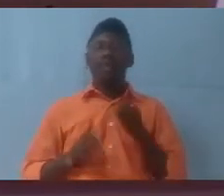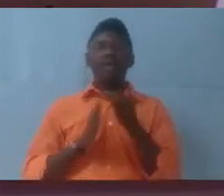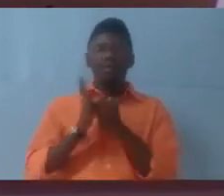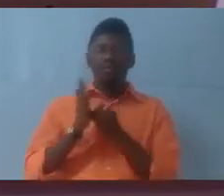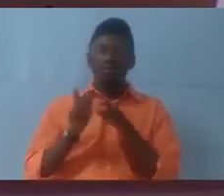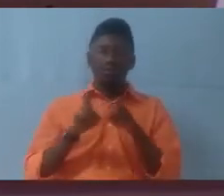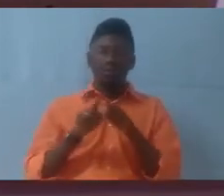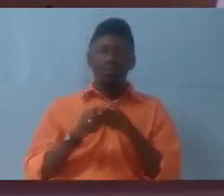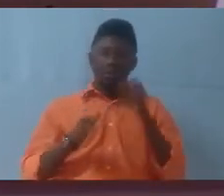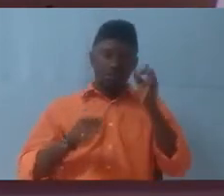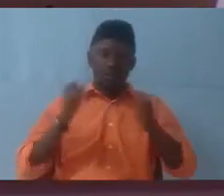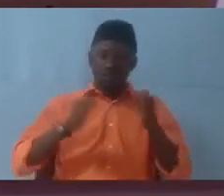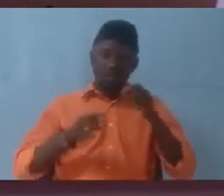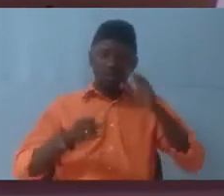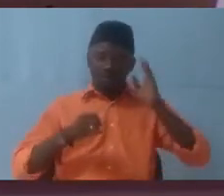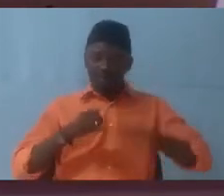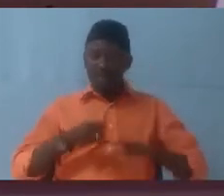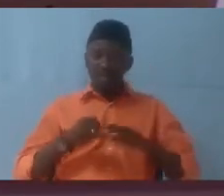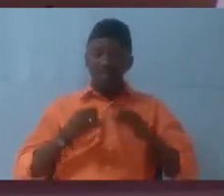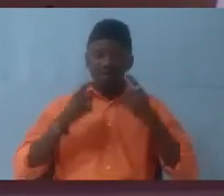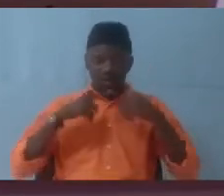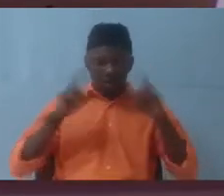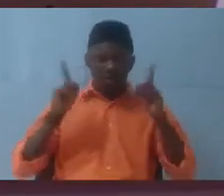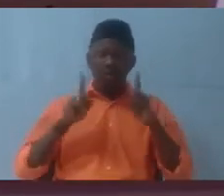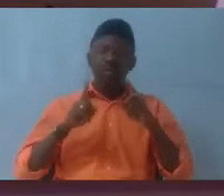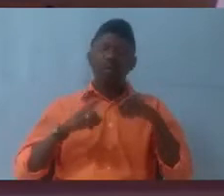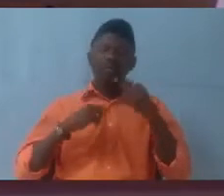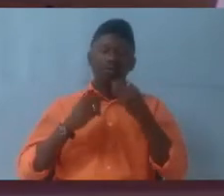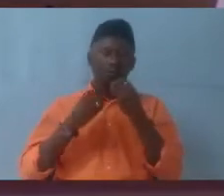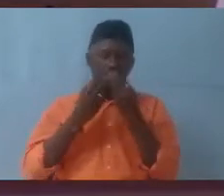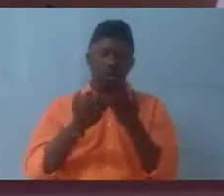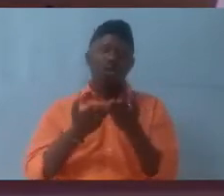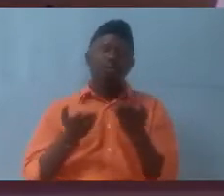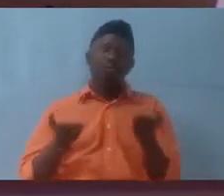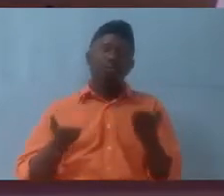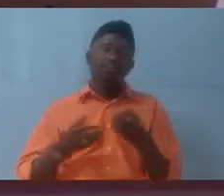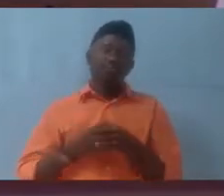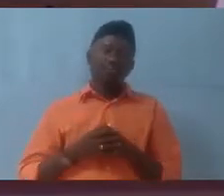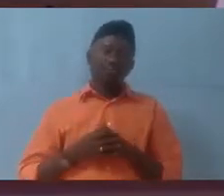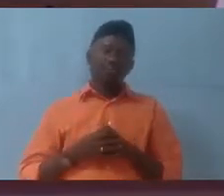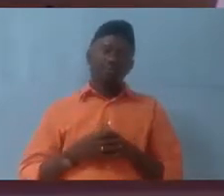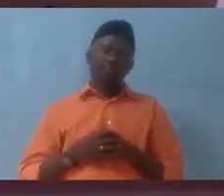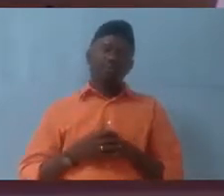with the judgment after you had delivered it. Can